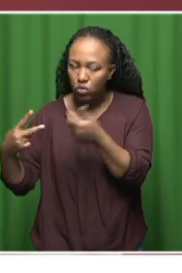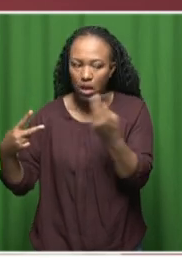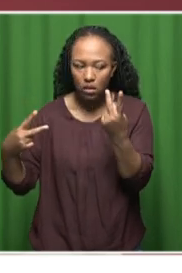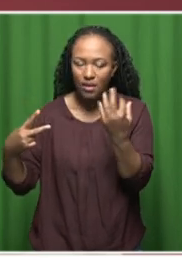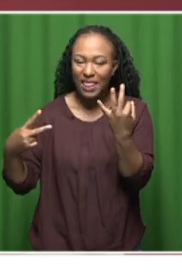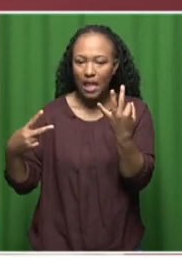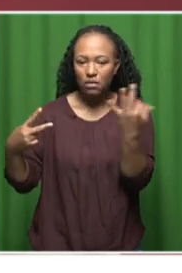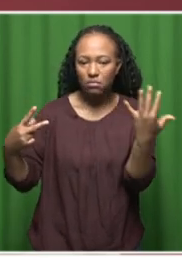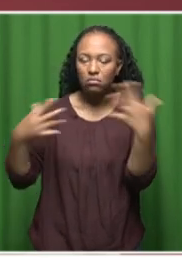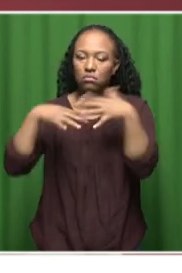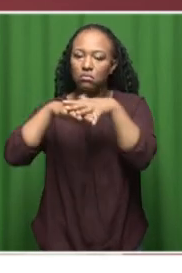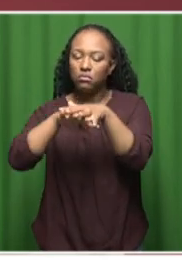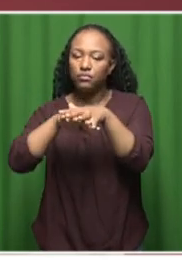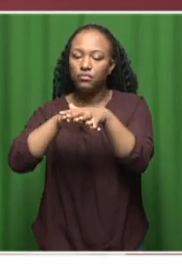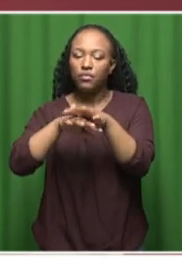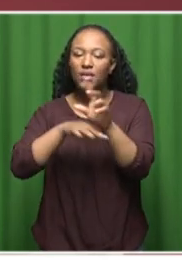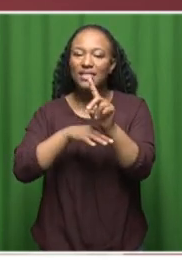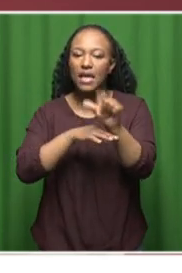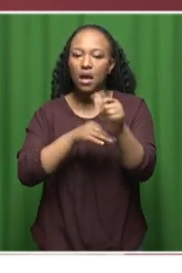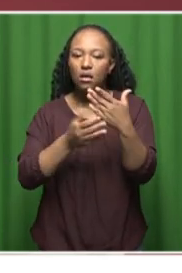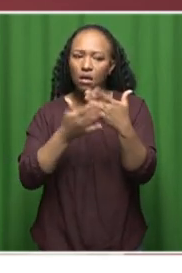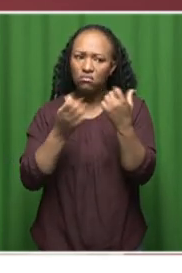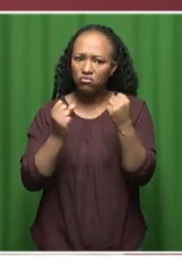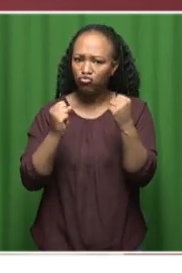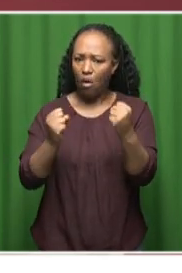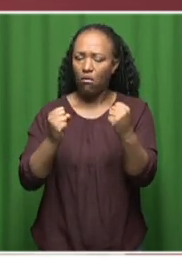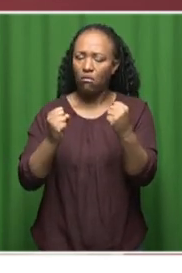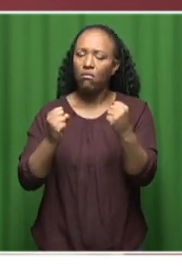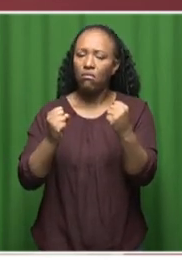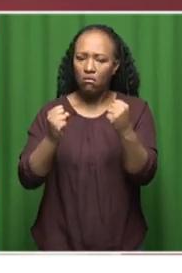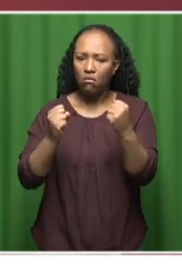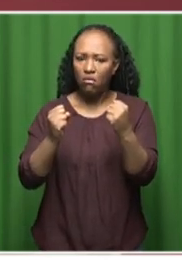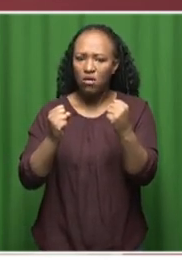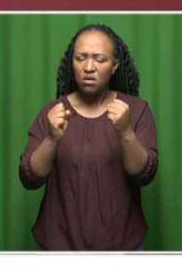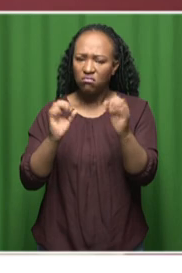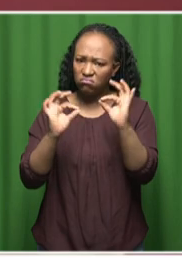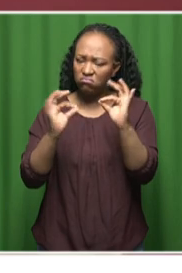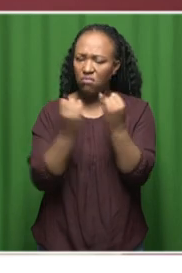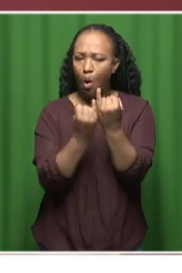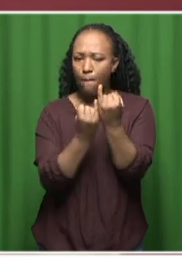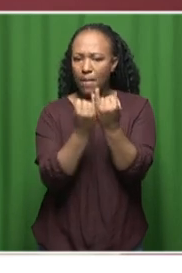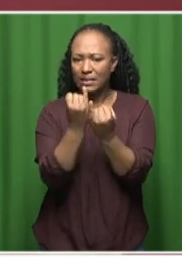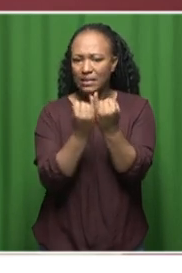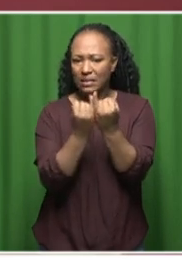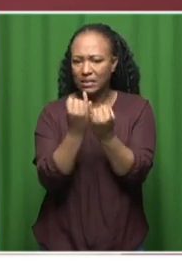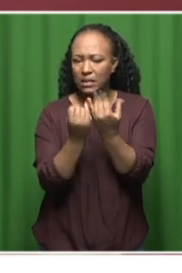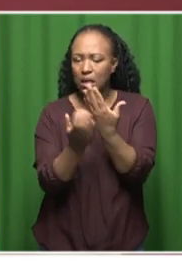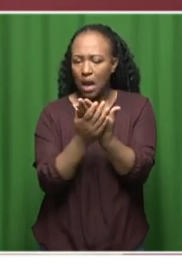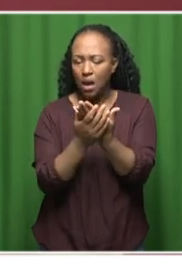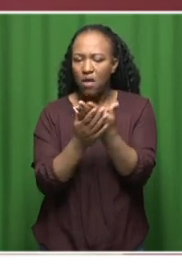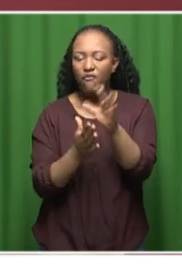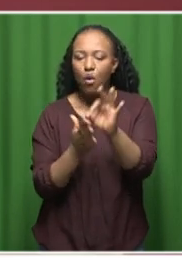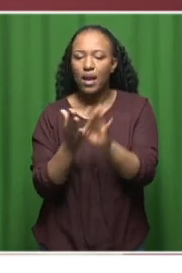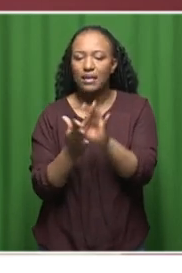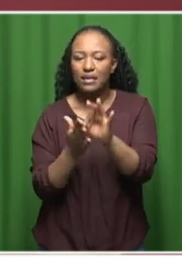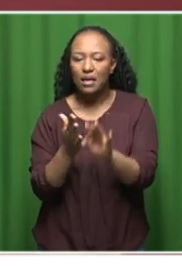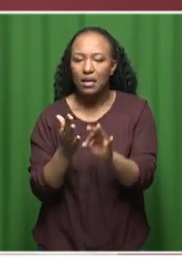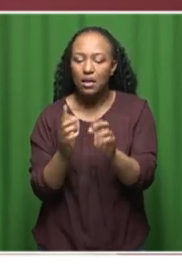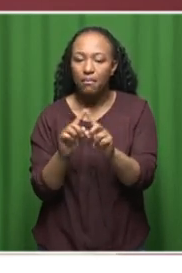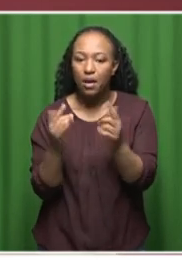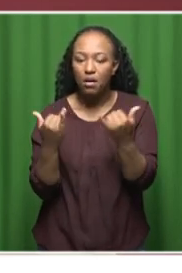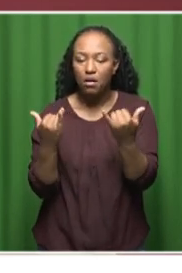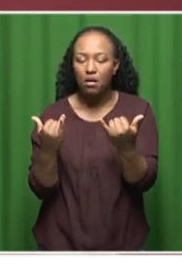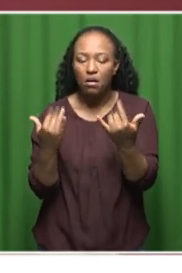time, DA would have been strong enough to go for a proper contestation at the vote, at the elections, instead of